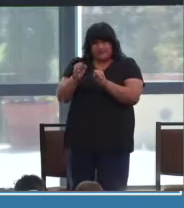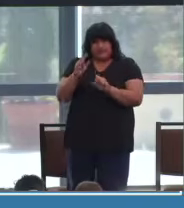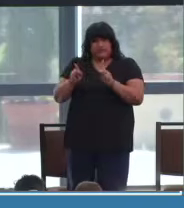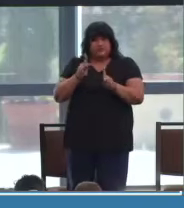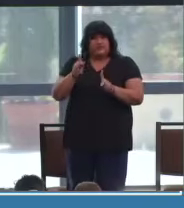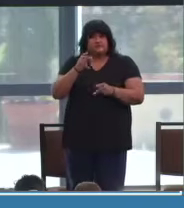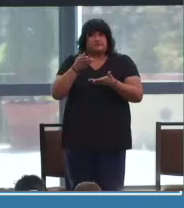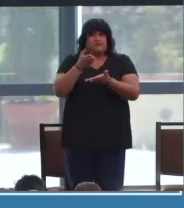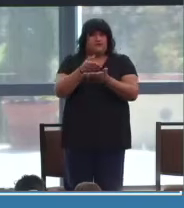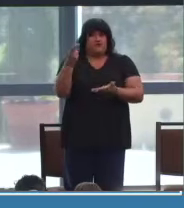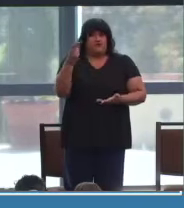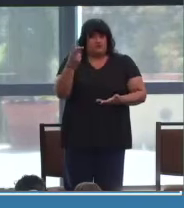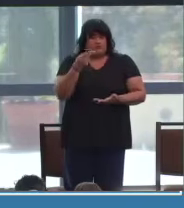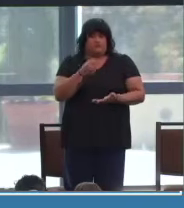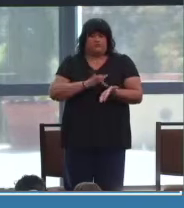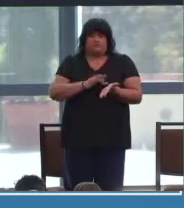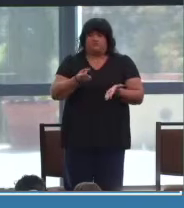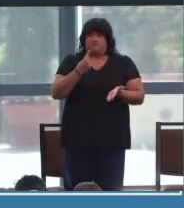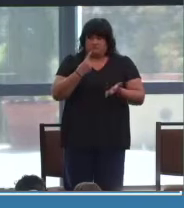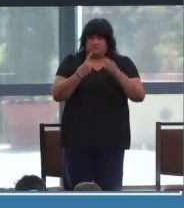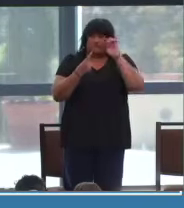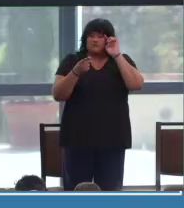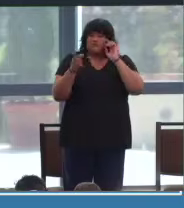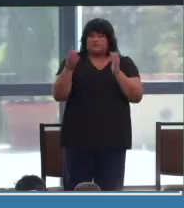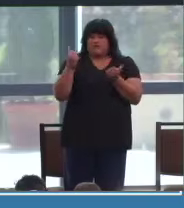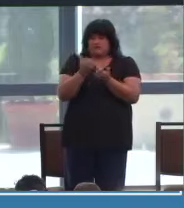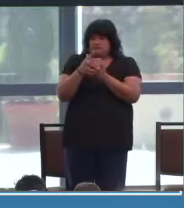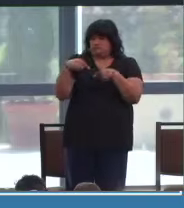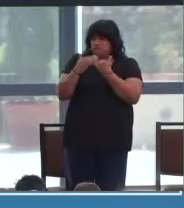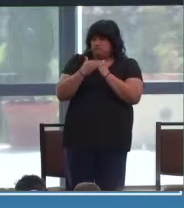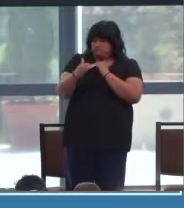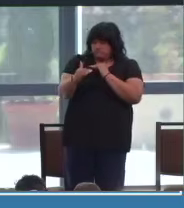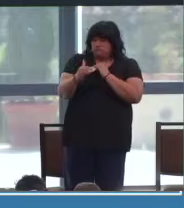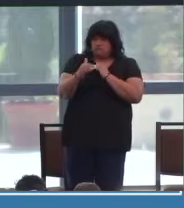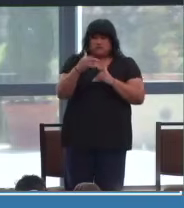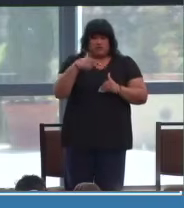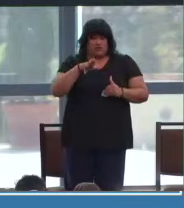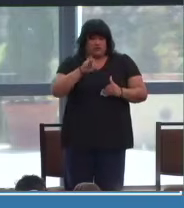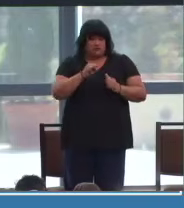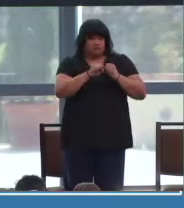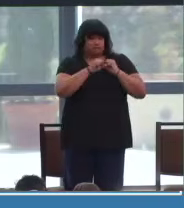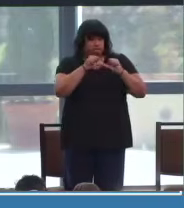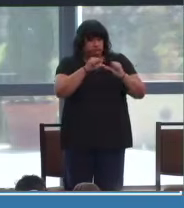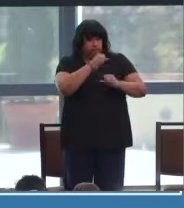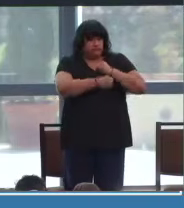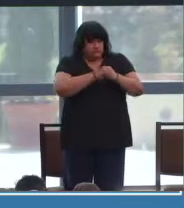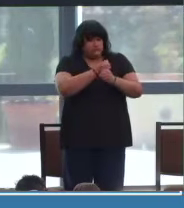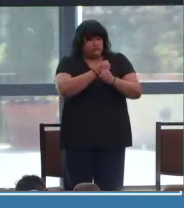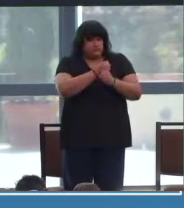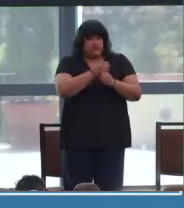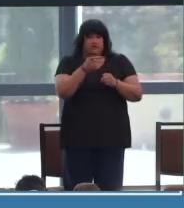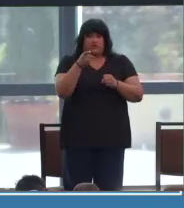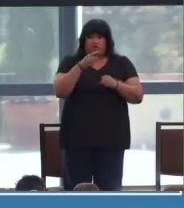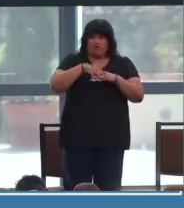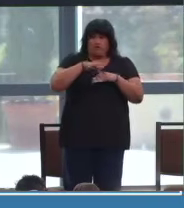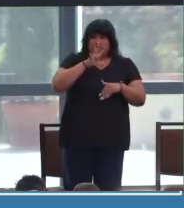their hydroxychloroquine when everything else has been really quiet, and you've had lupus for years and you're over the age of 55. So if that might